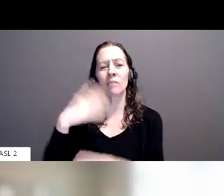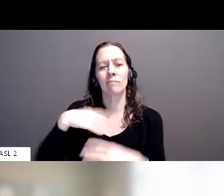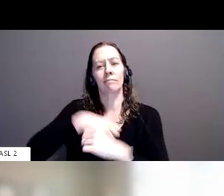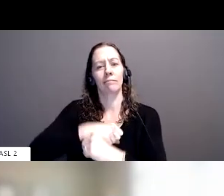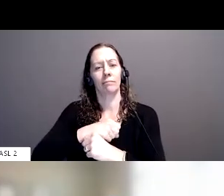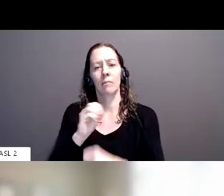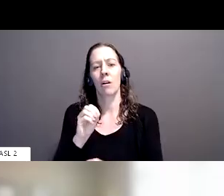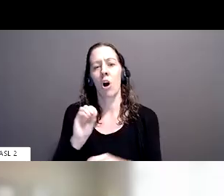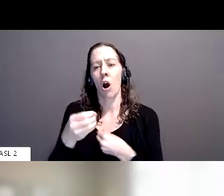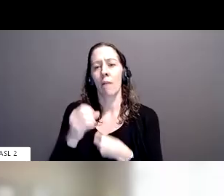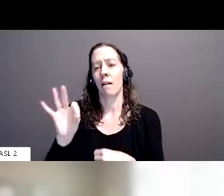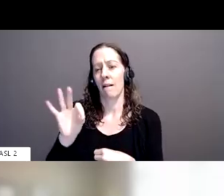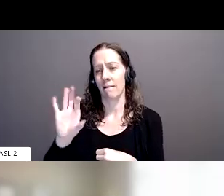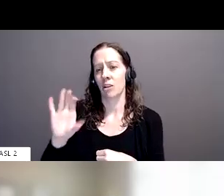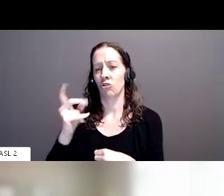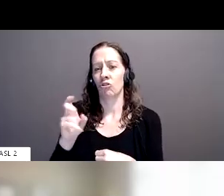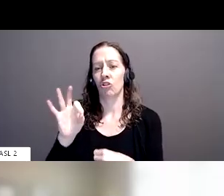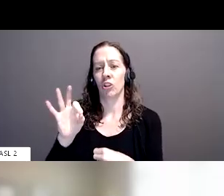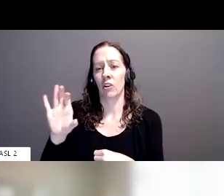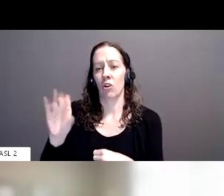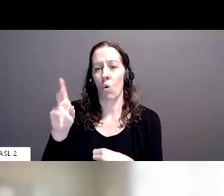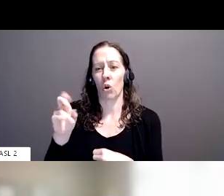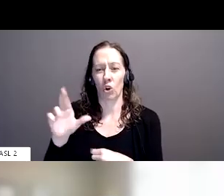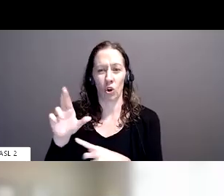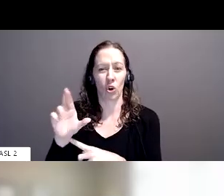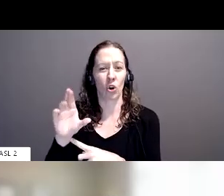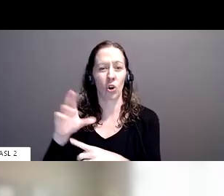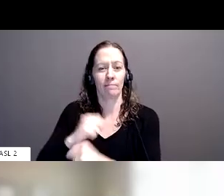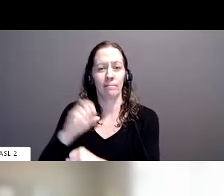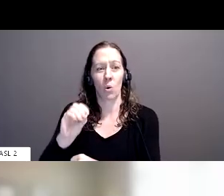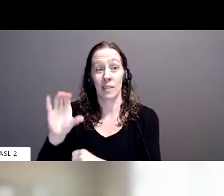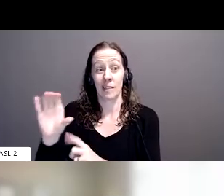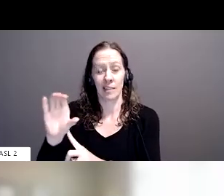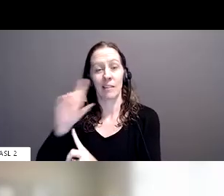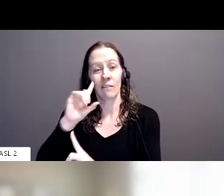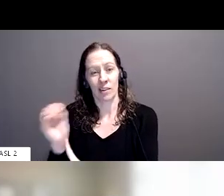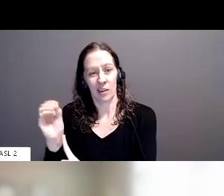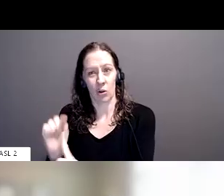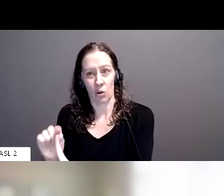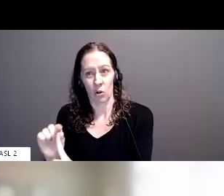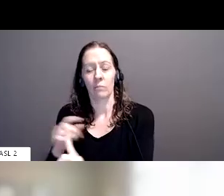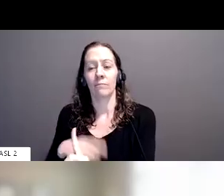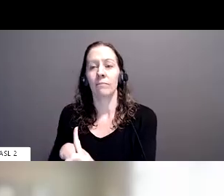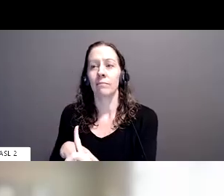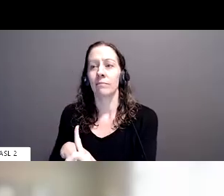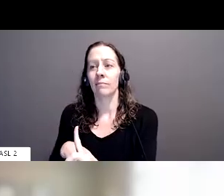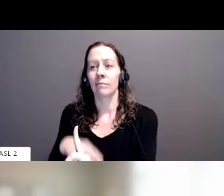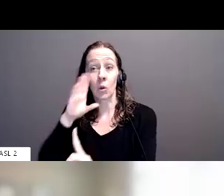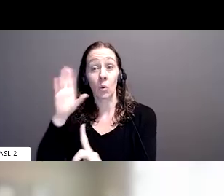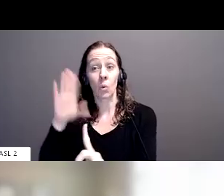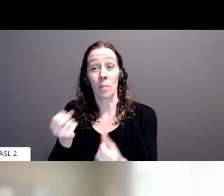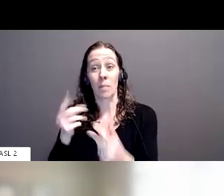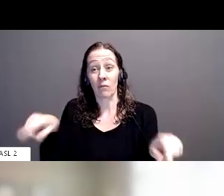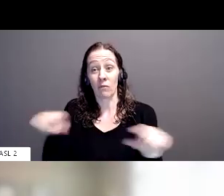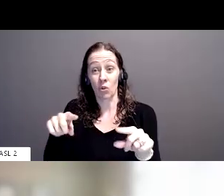Office of the Chief Coroner for Ontario, and especially in light of many participants coming from across the country,